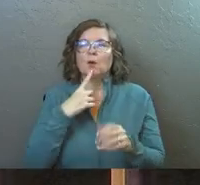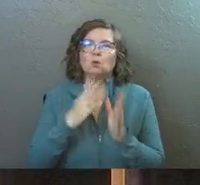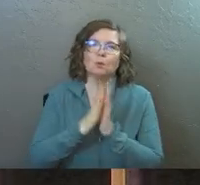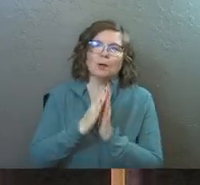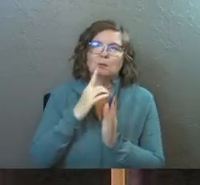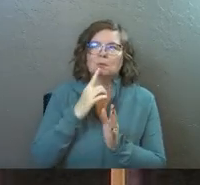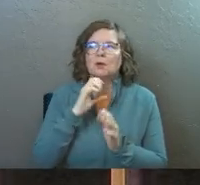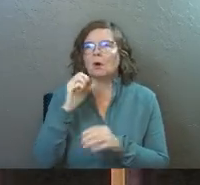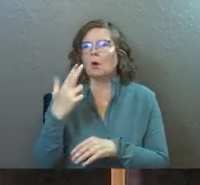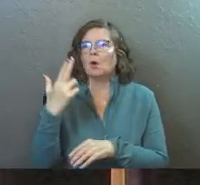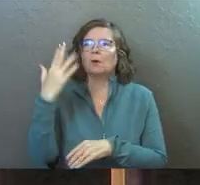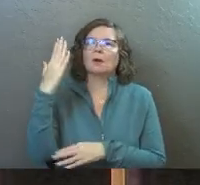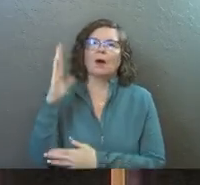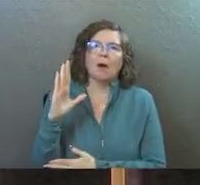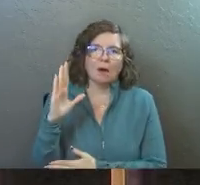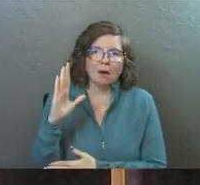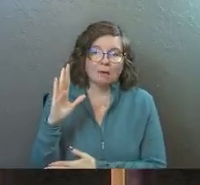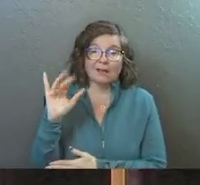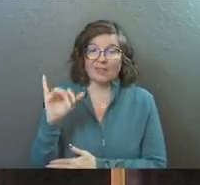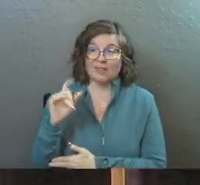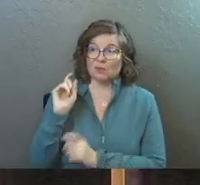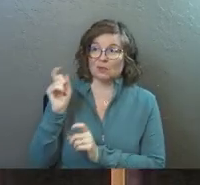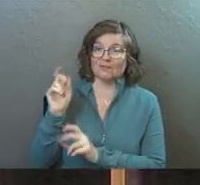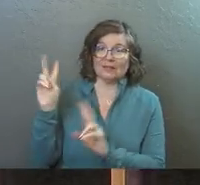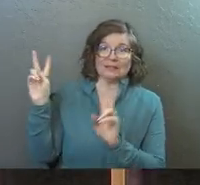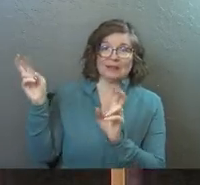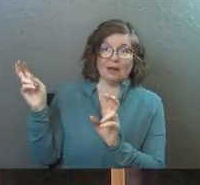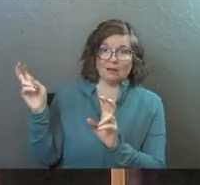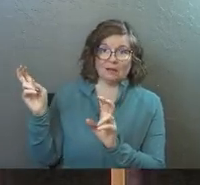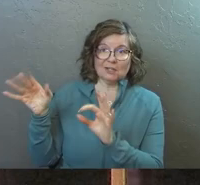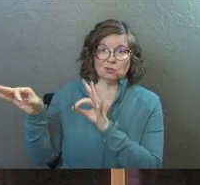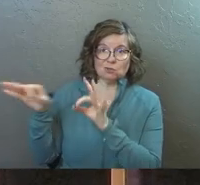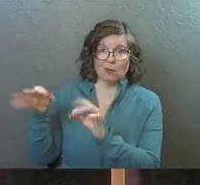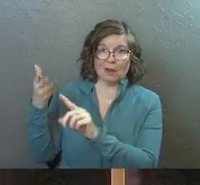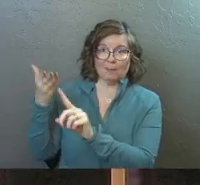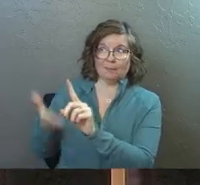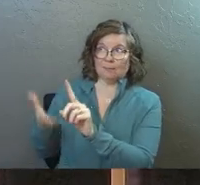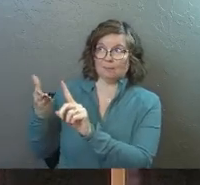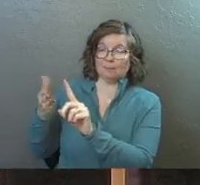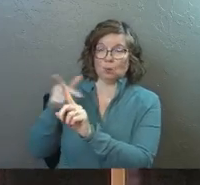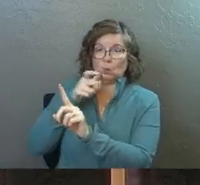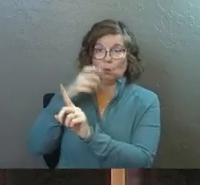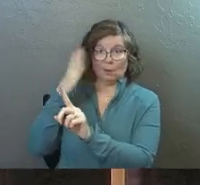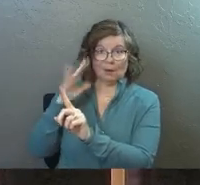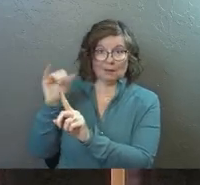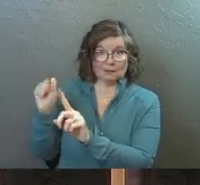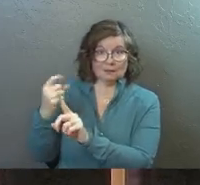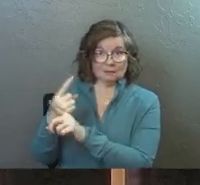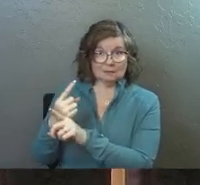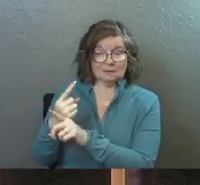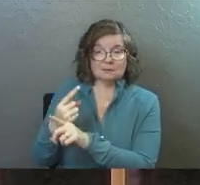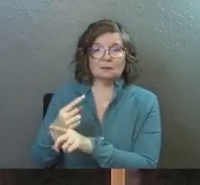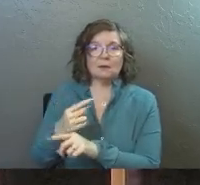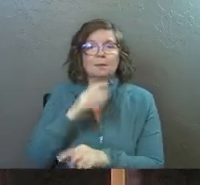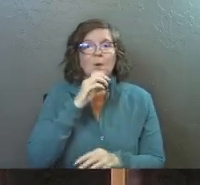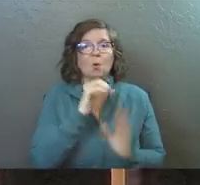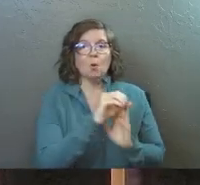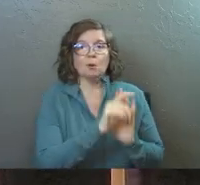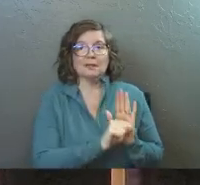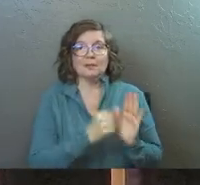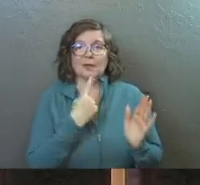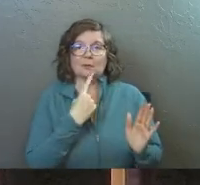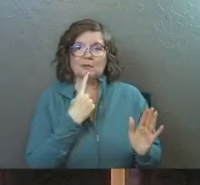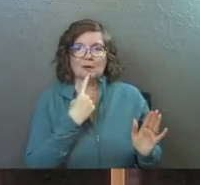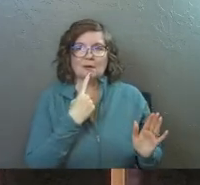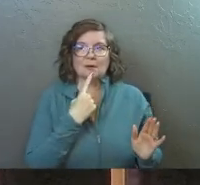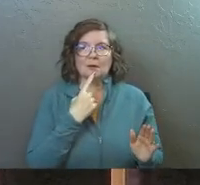you pray and you say, oh God, that's you giving a title and describing who God is, yes? In the Old Testament, they